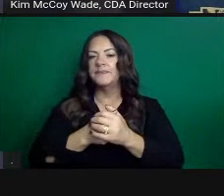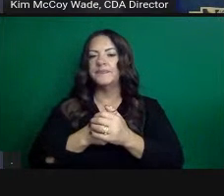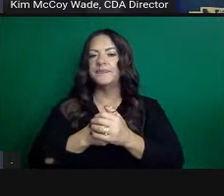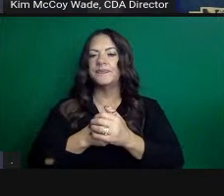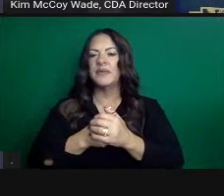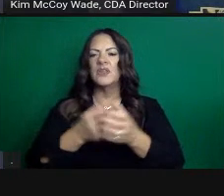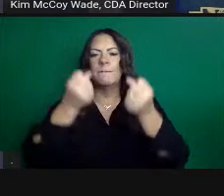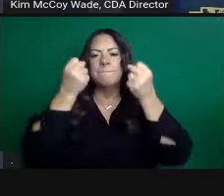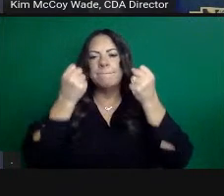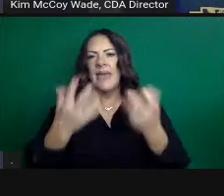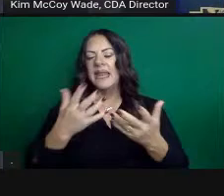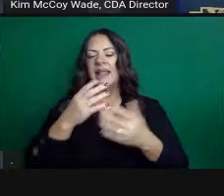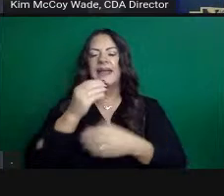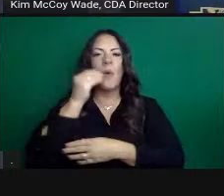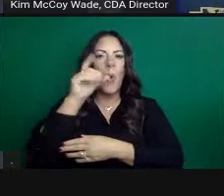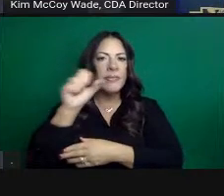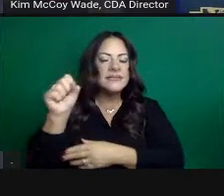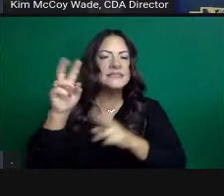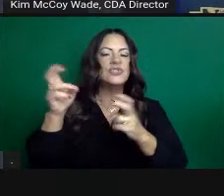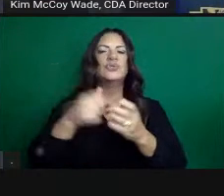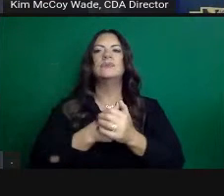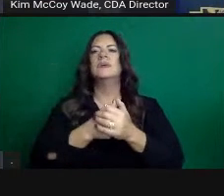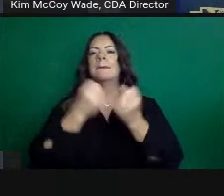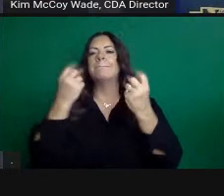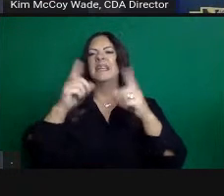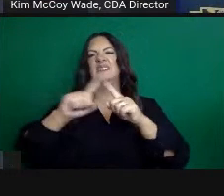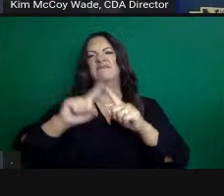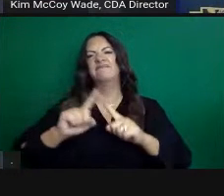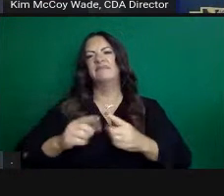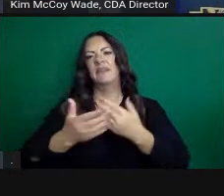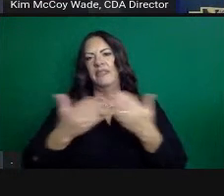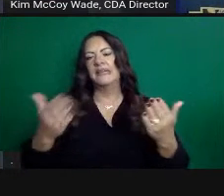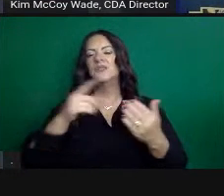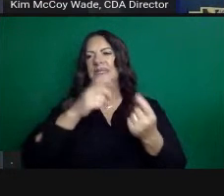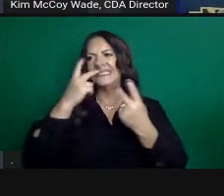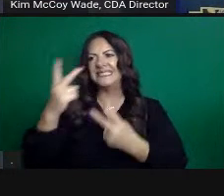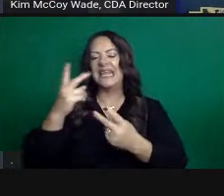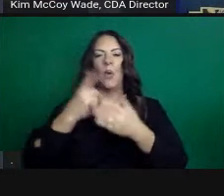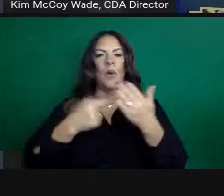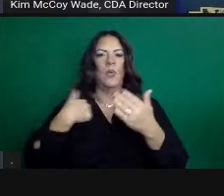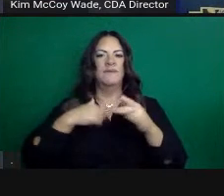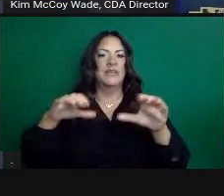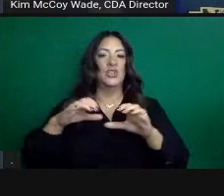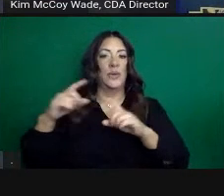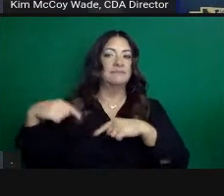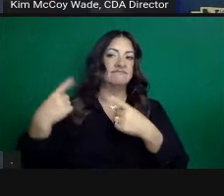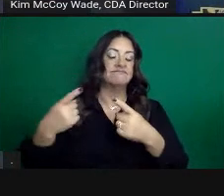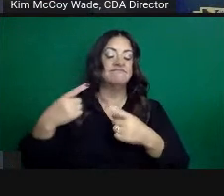so many more. So look forward to continuous improvement on all fronts with this era.